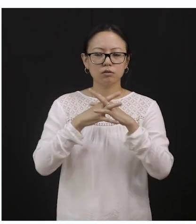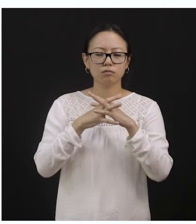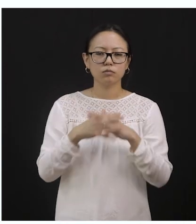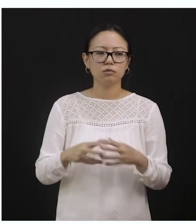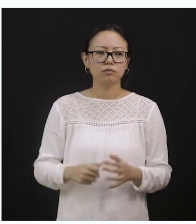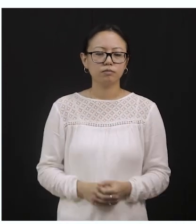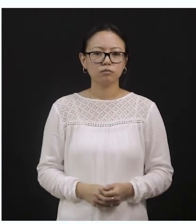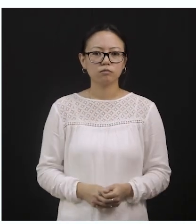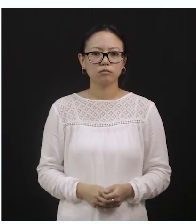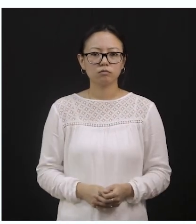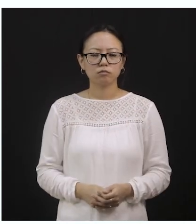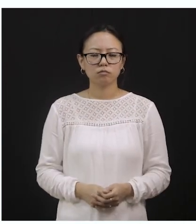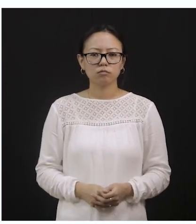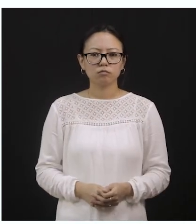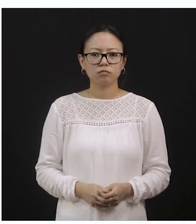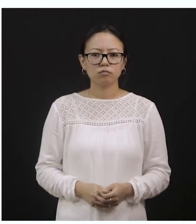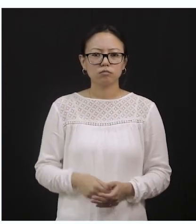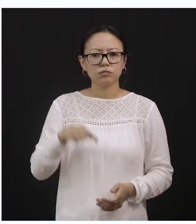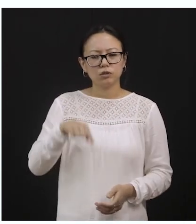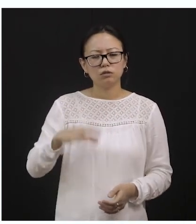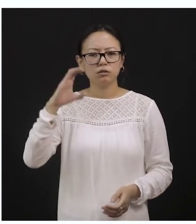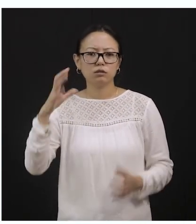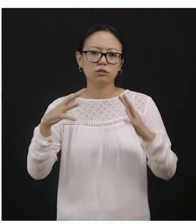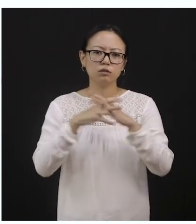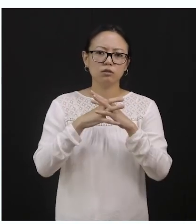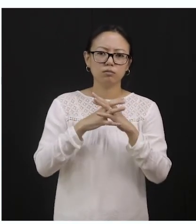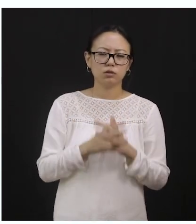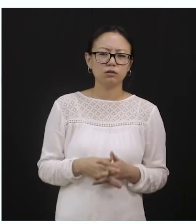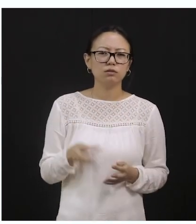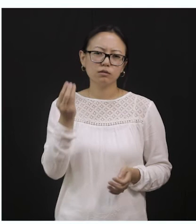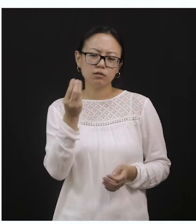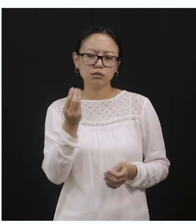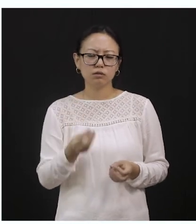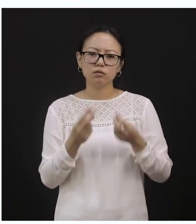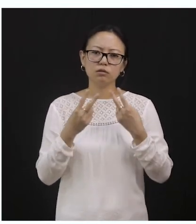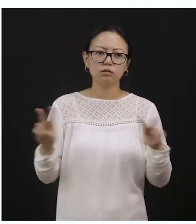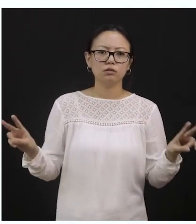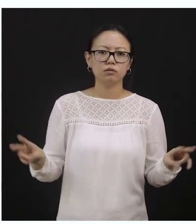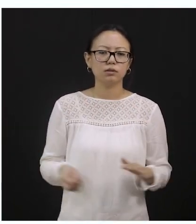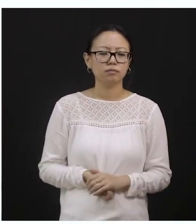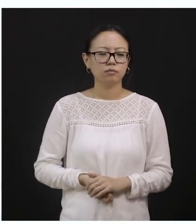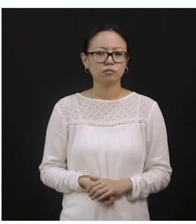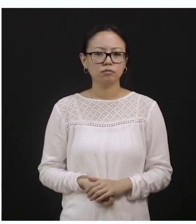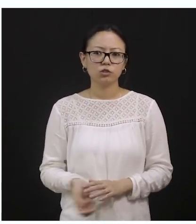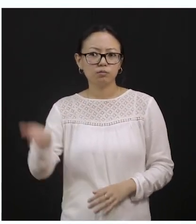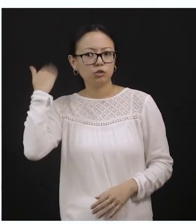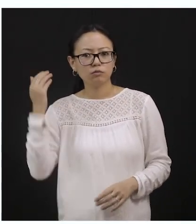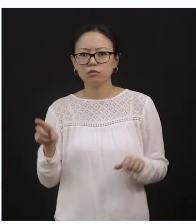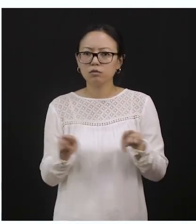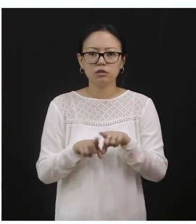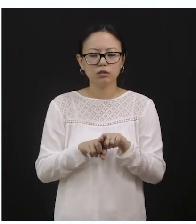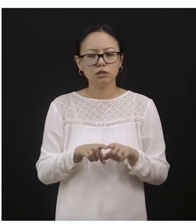all, but this time the classwork is a little different from that of the usual days. All right, so now here